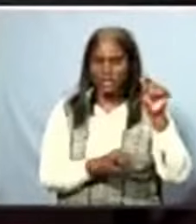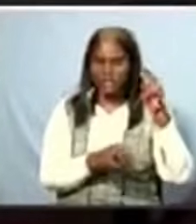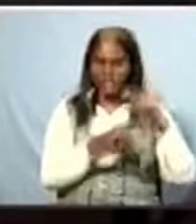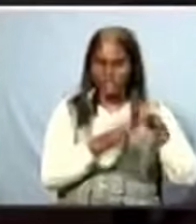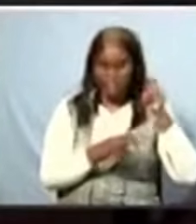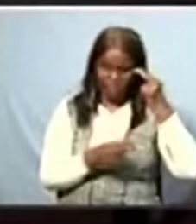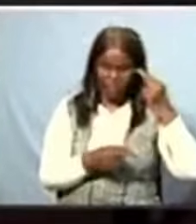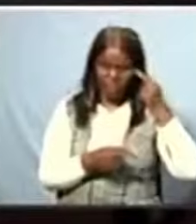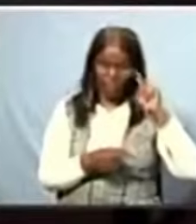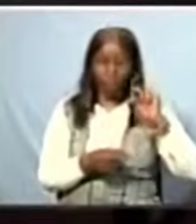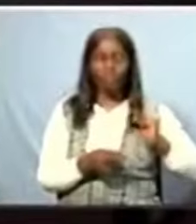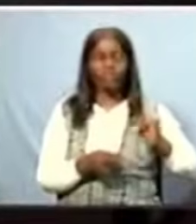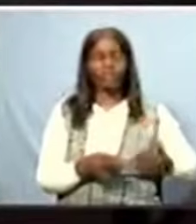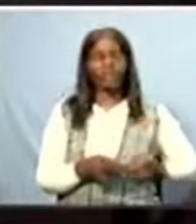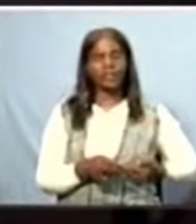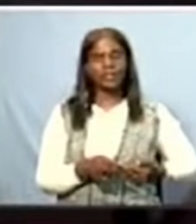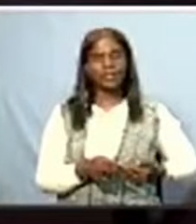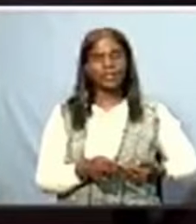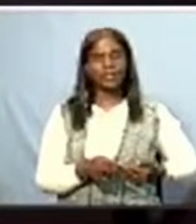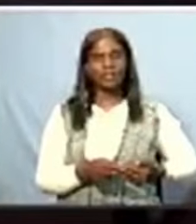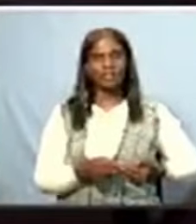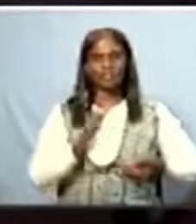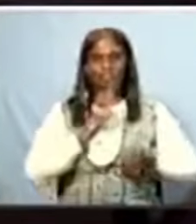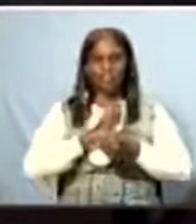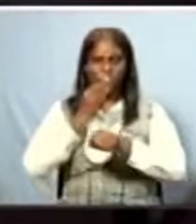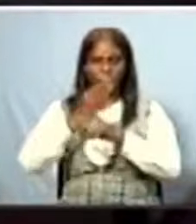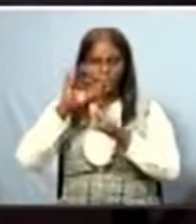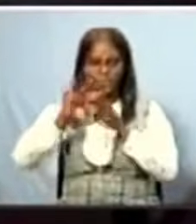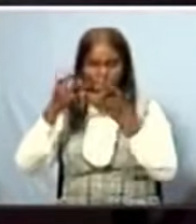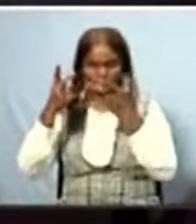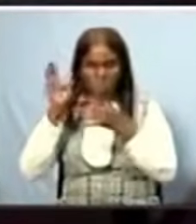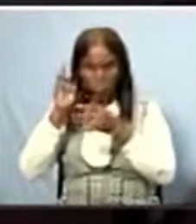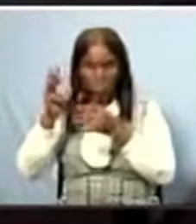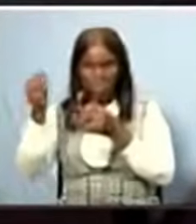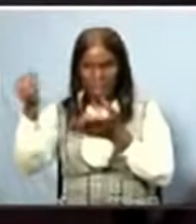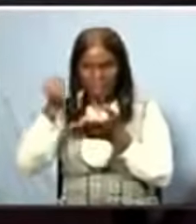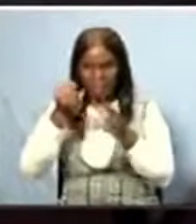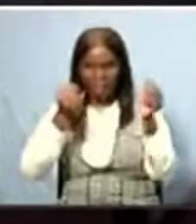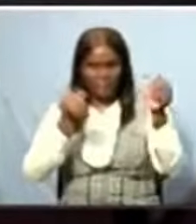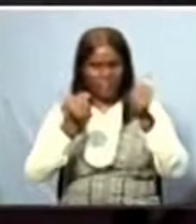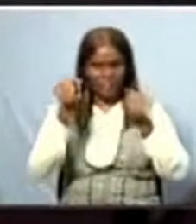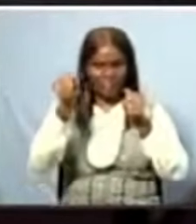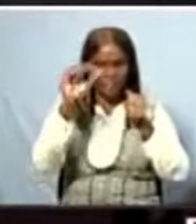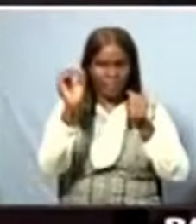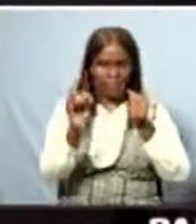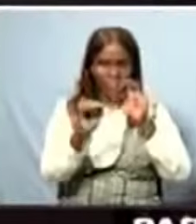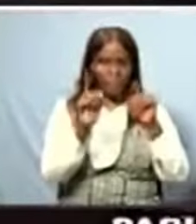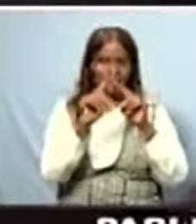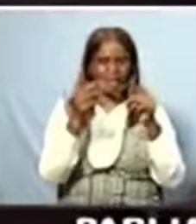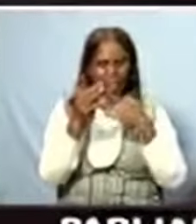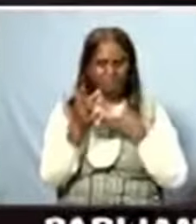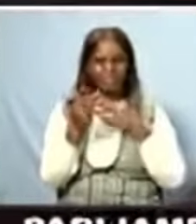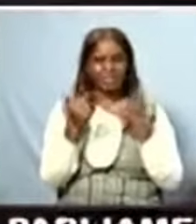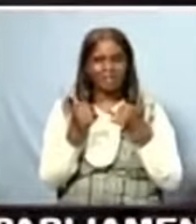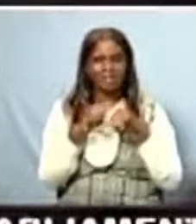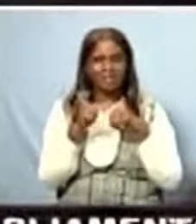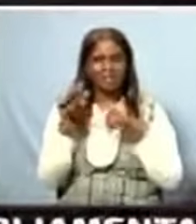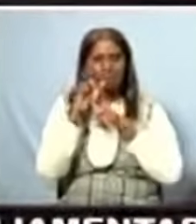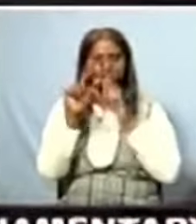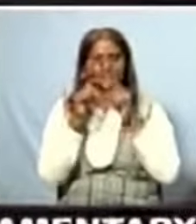the women. And then after the election, you apportion the percentages. But my question